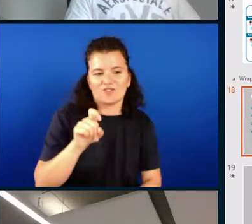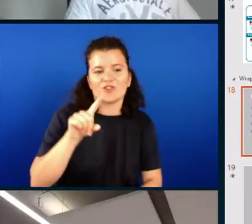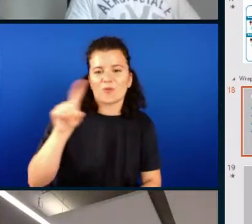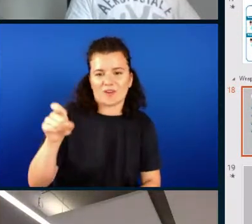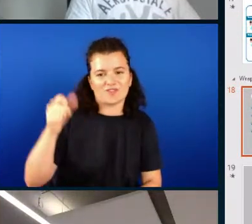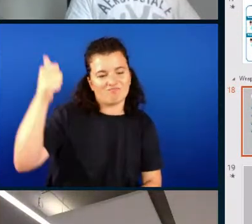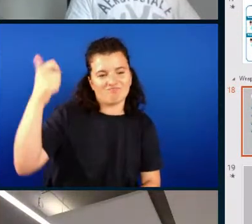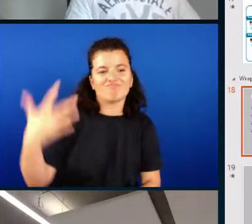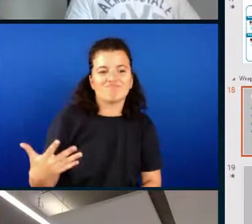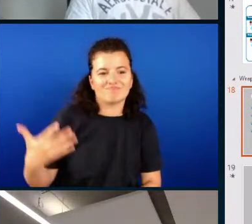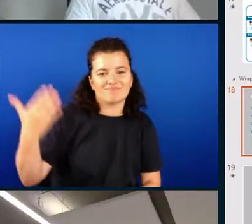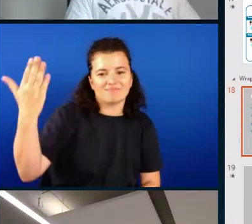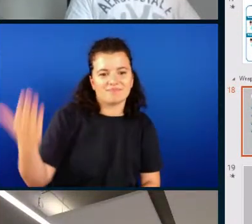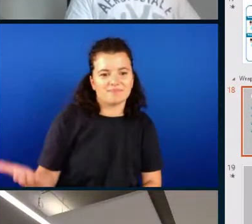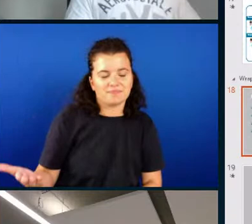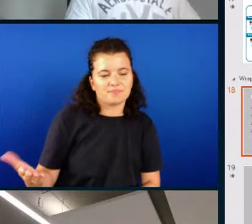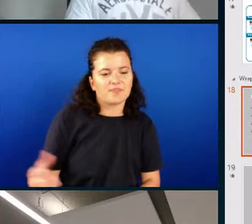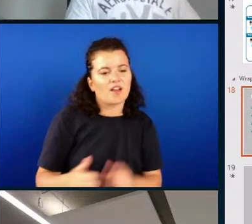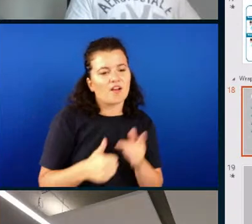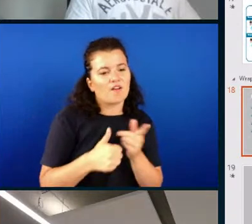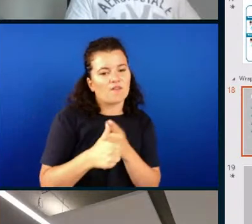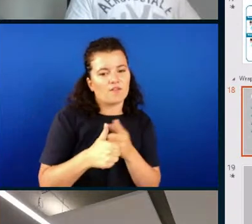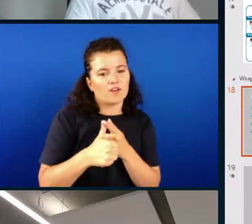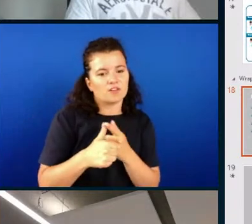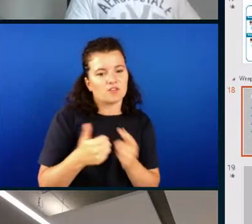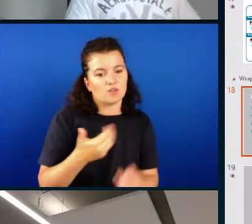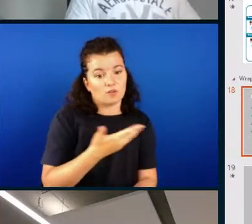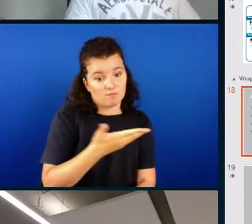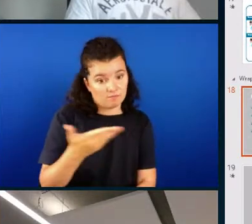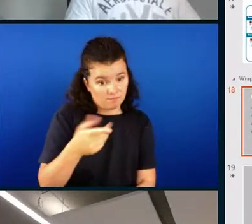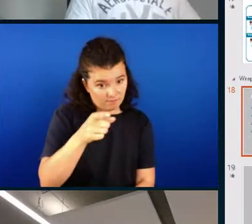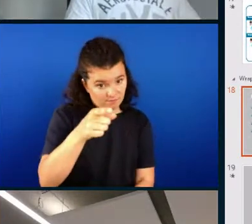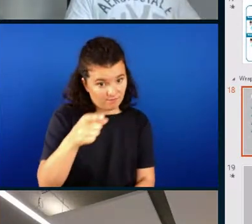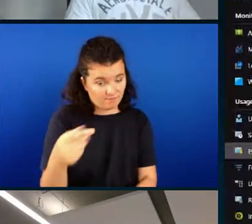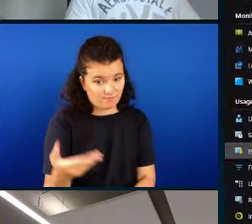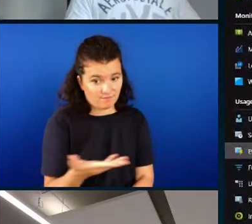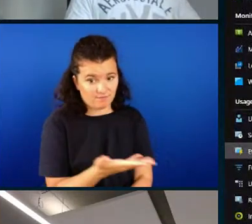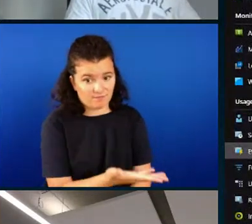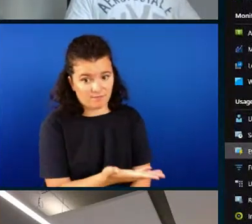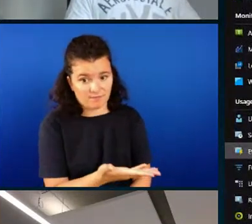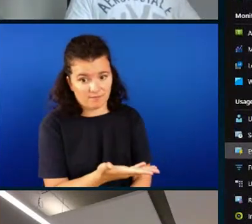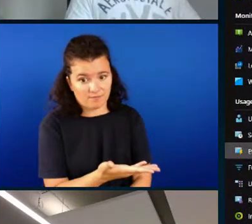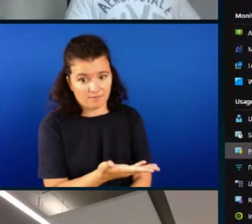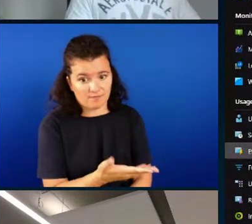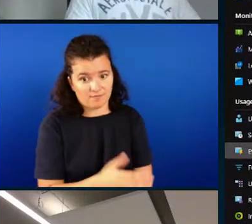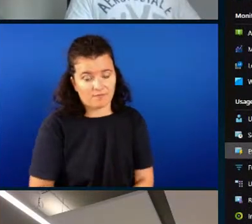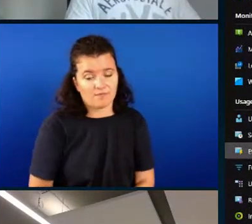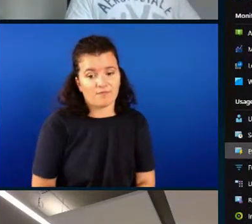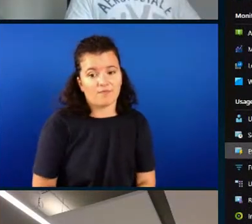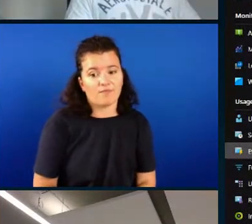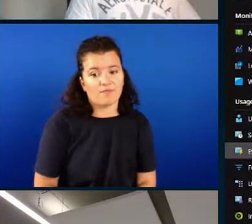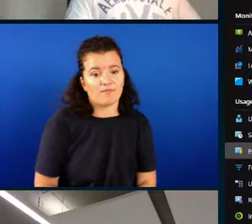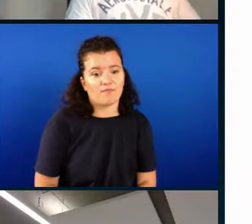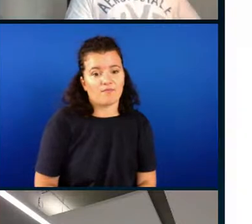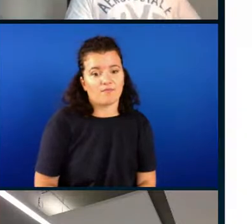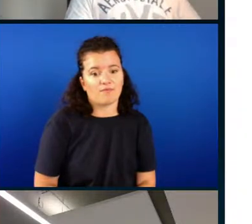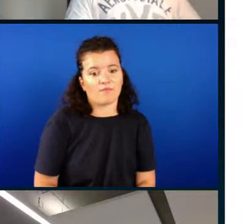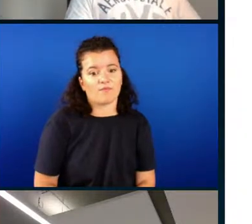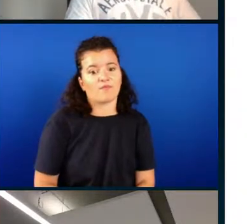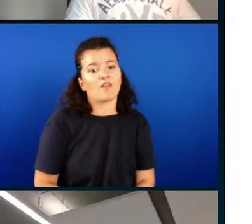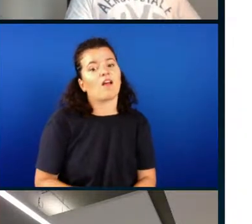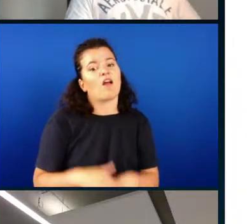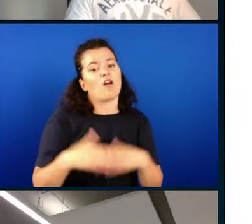Yes. The first one is, how are you guys handling rollback and canary deployments for core resources like network, storage,